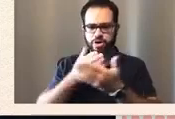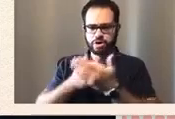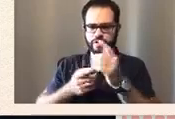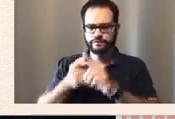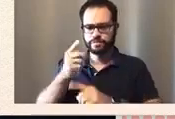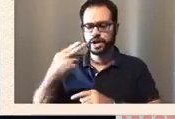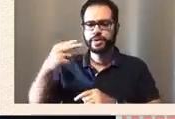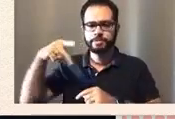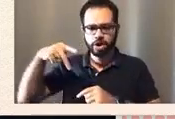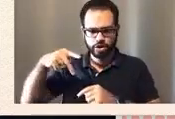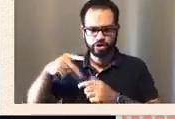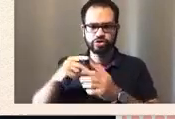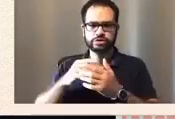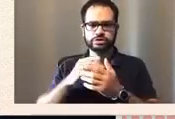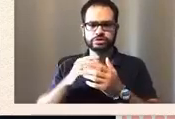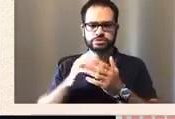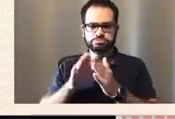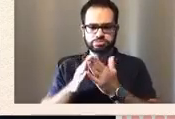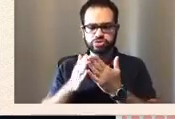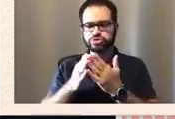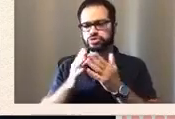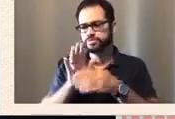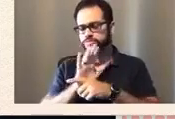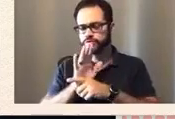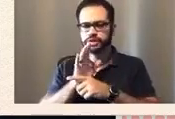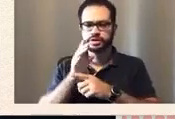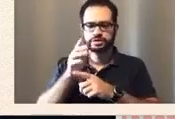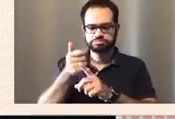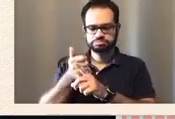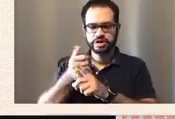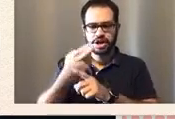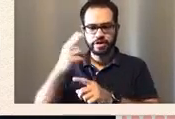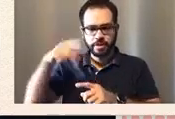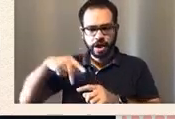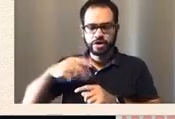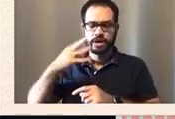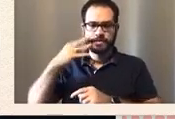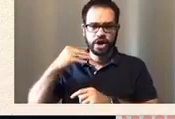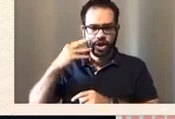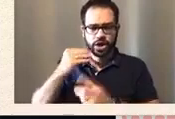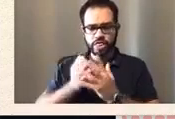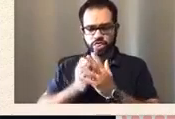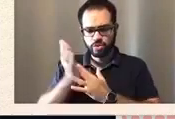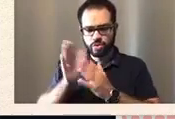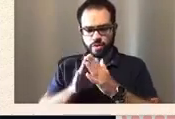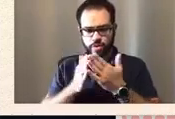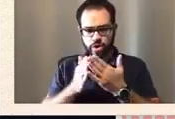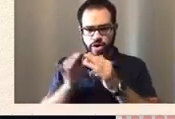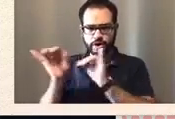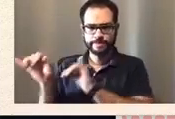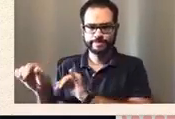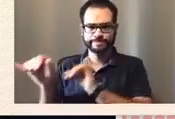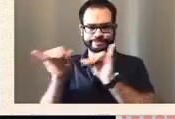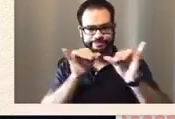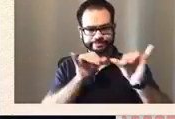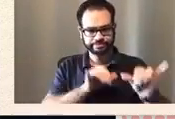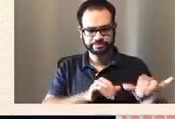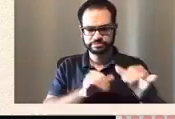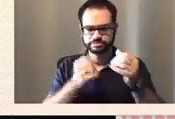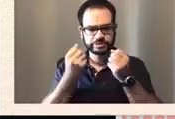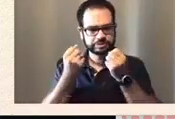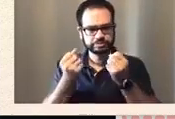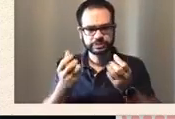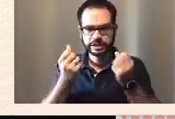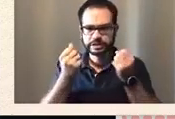Potter himself goes throughout the book series, that mirror many significant